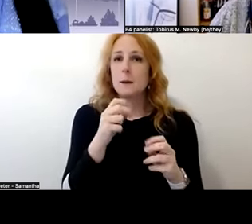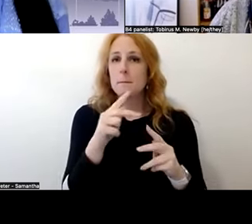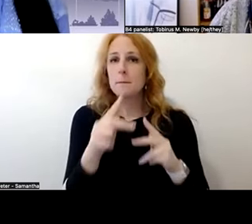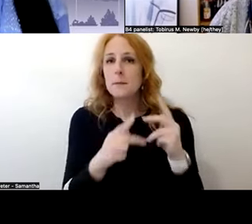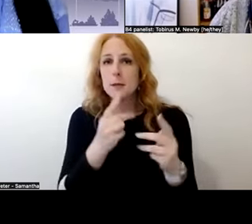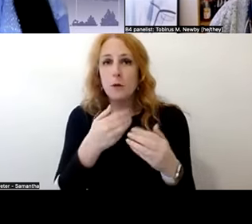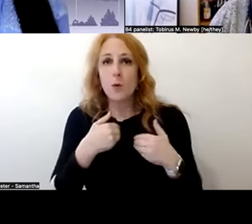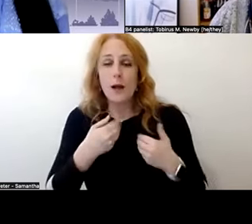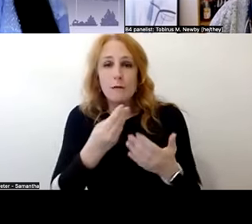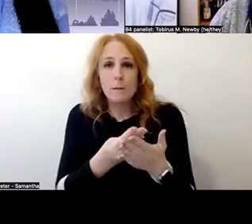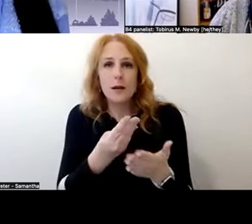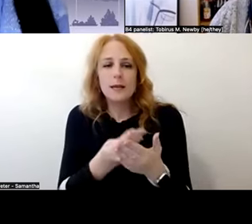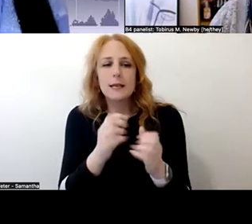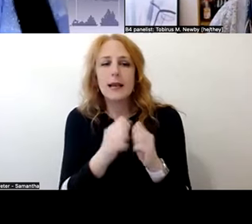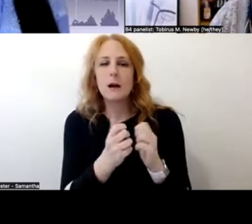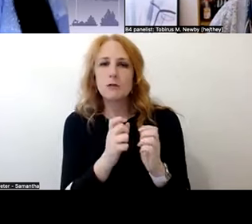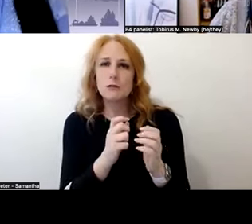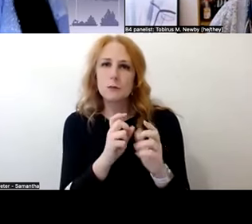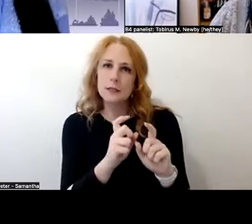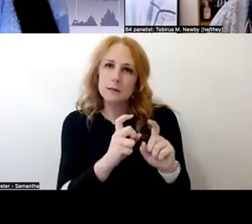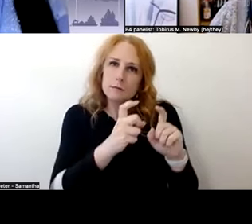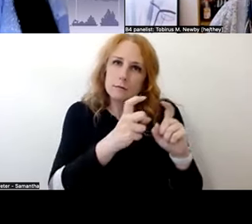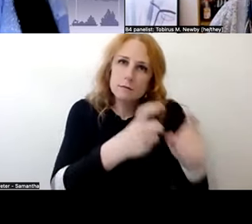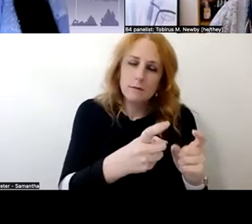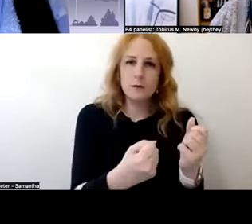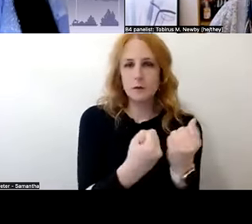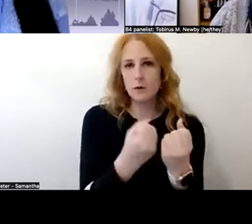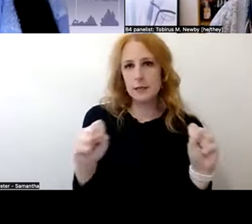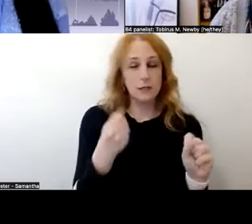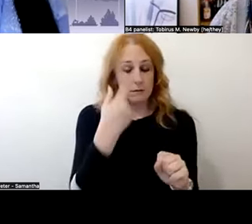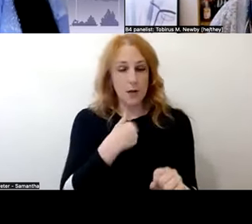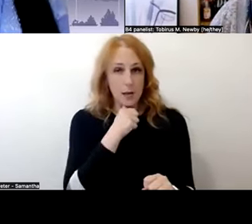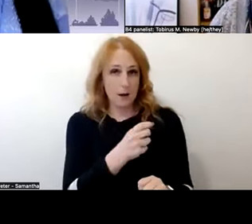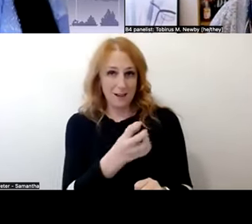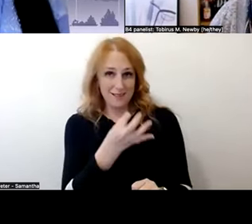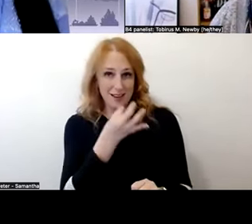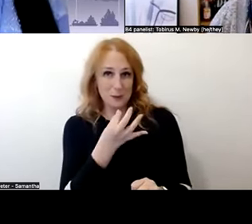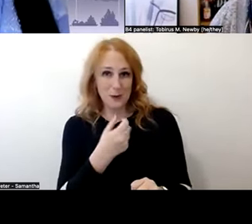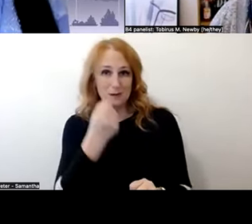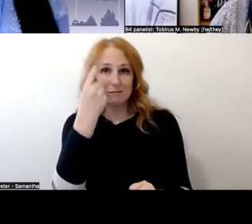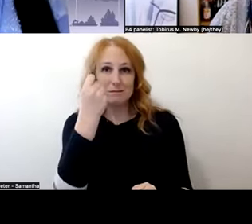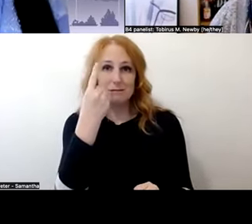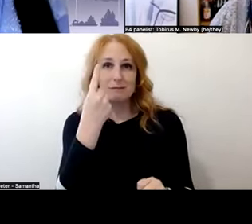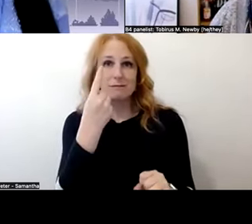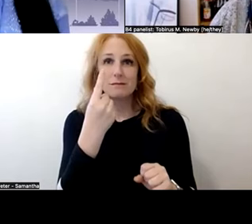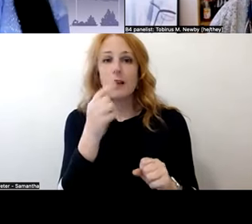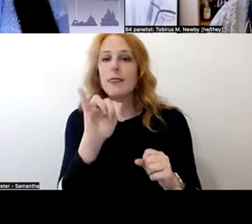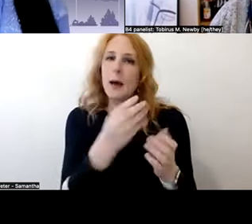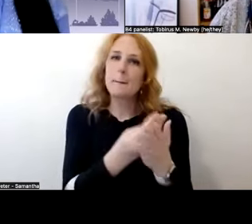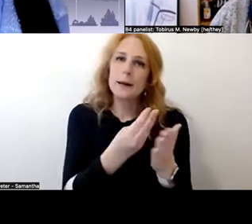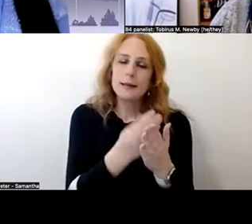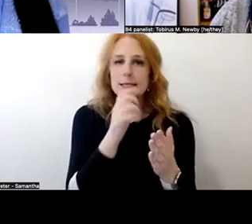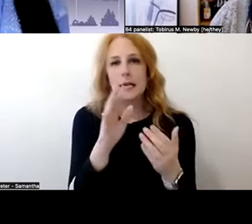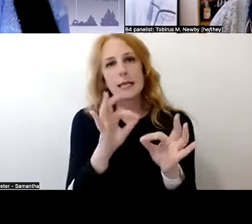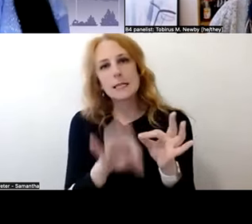really important. And I will not profess to be an expert. And I understand that there are always so many more claims on that money than